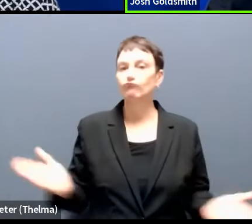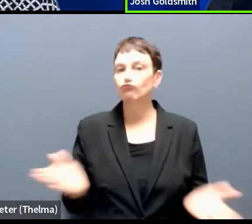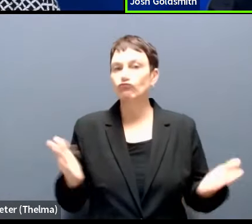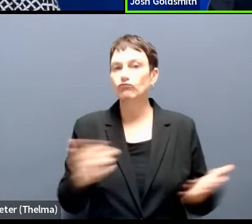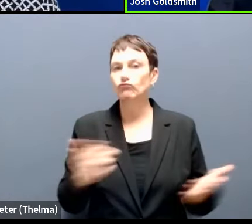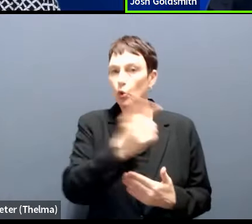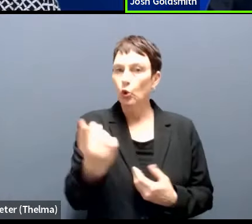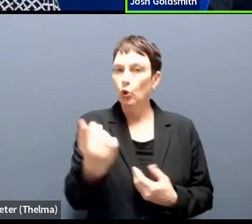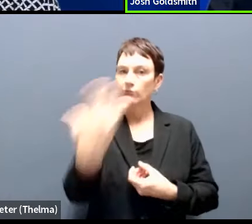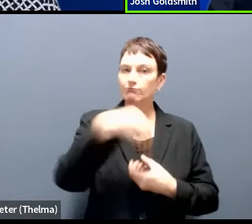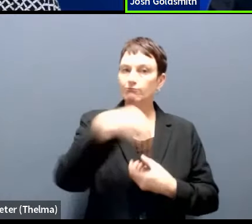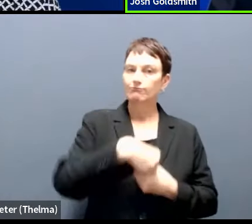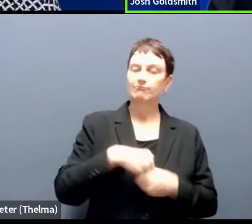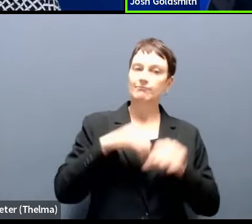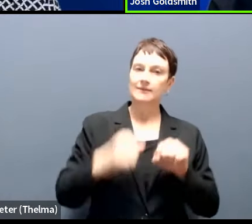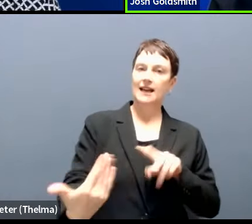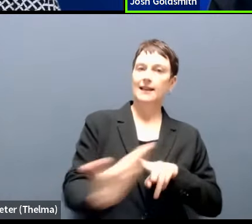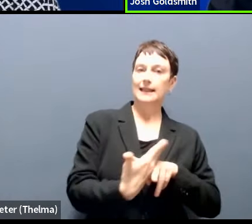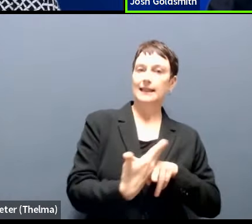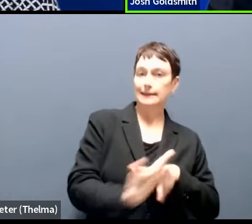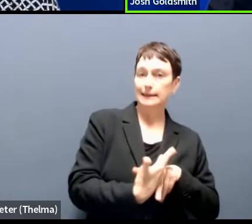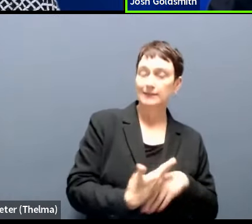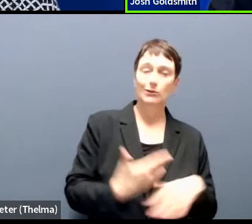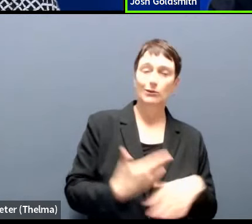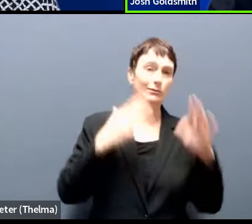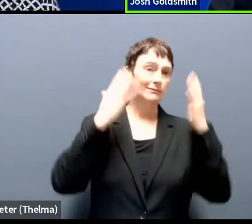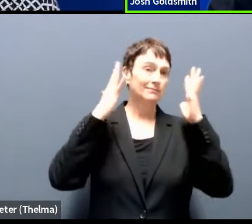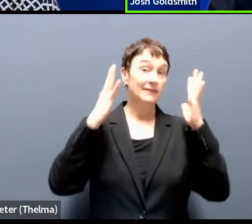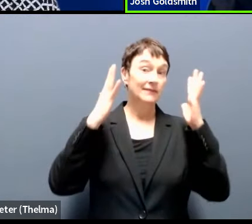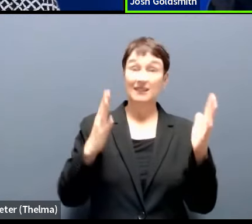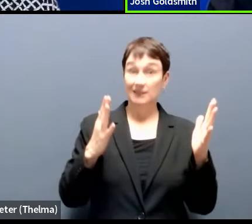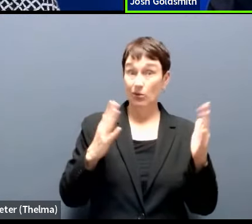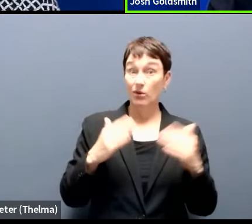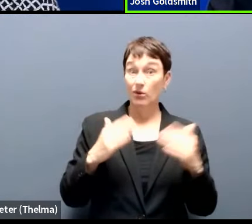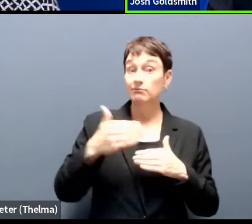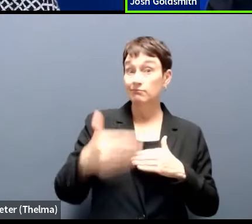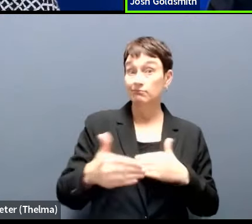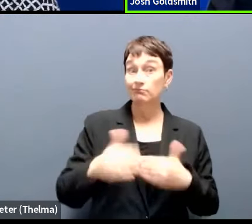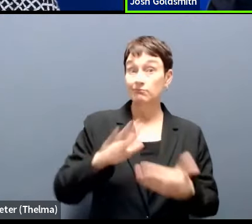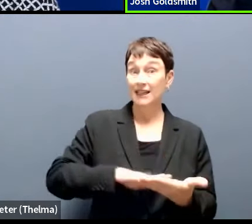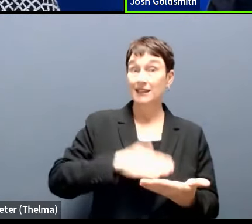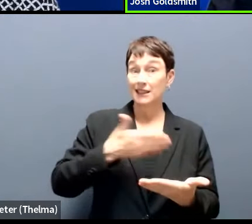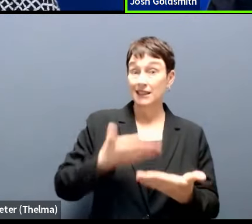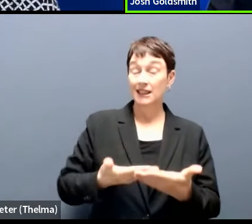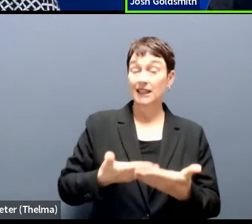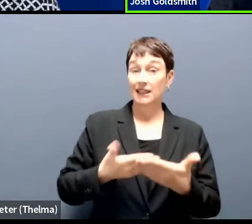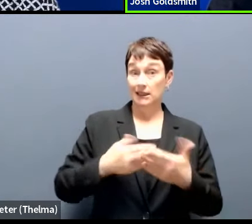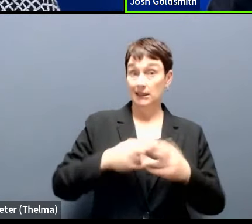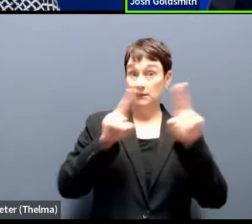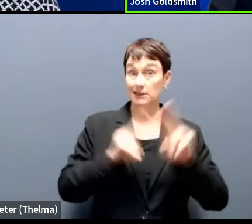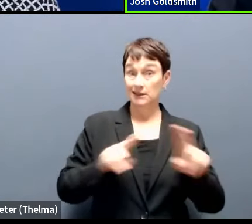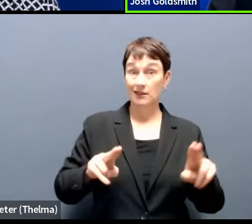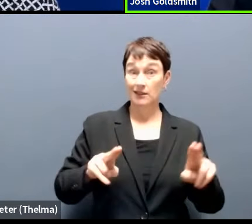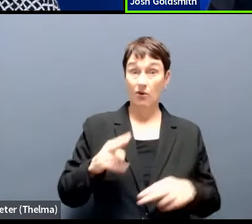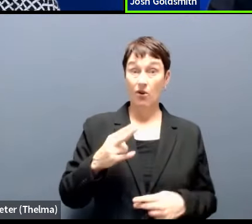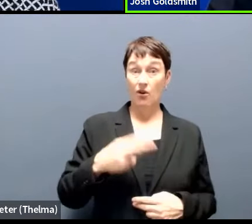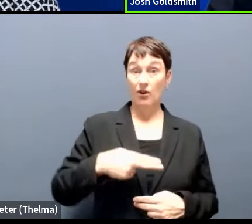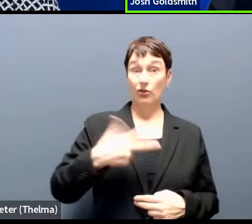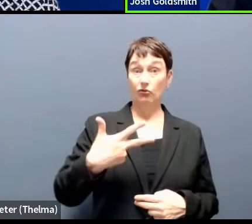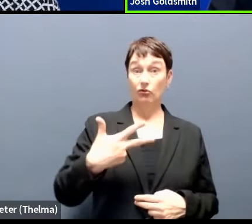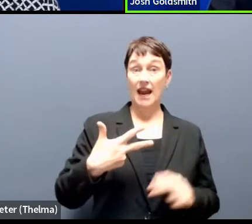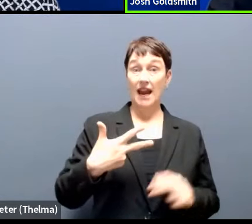really delighted to have you with us. And we will have sign language interpreting for all 3 of the